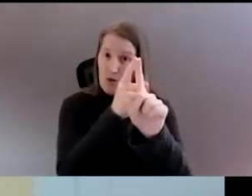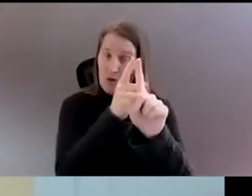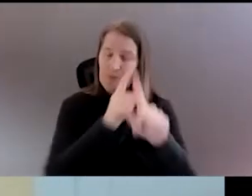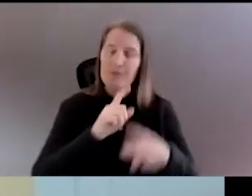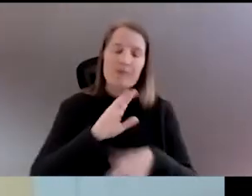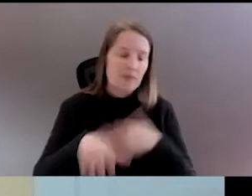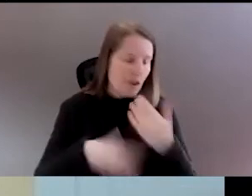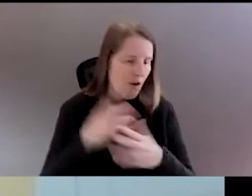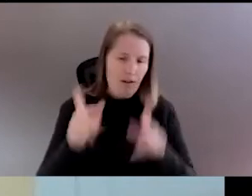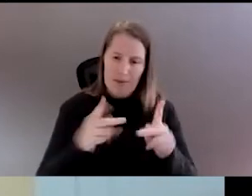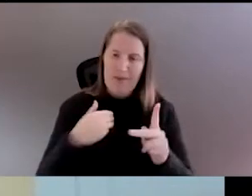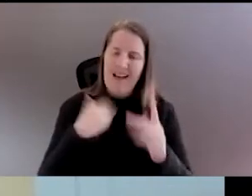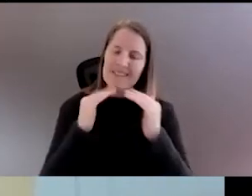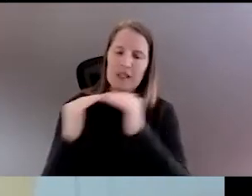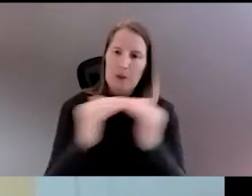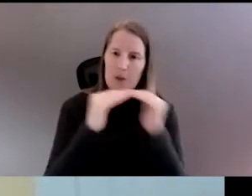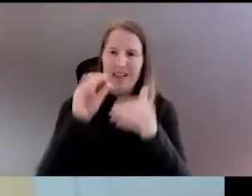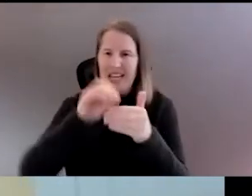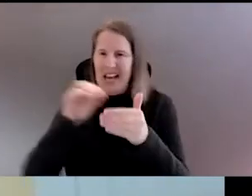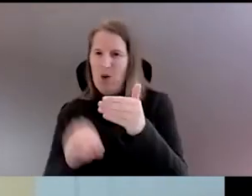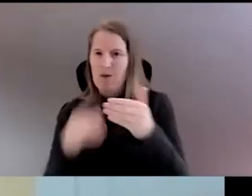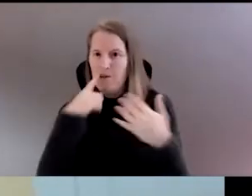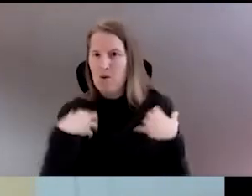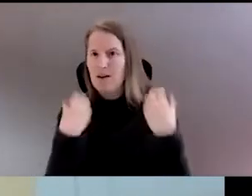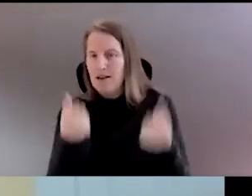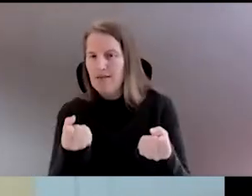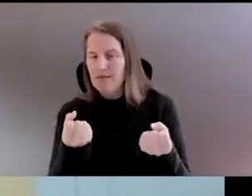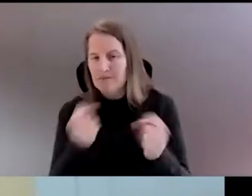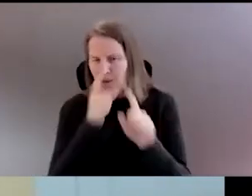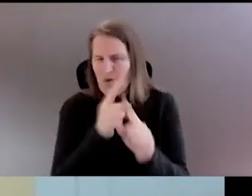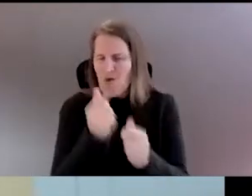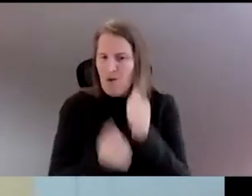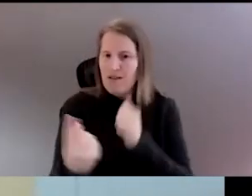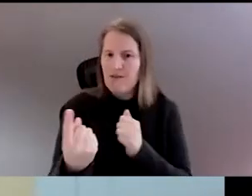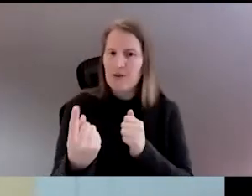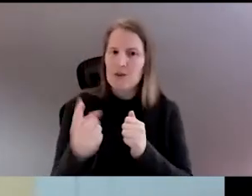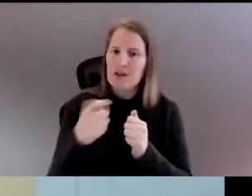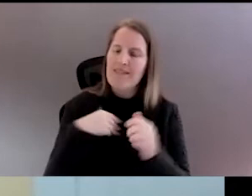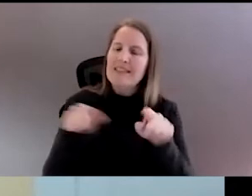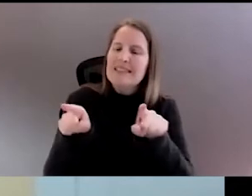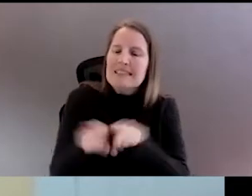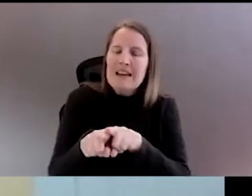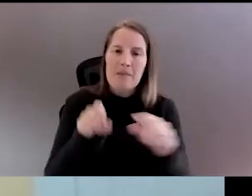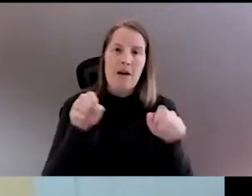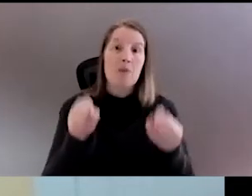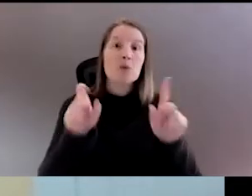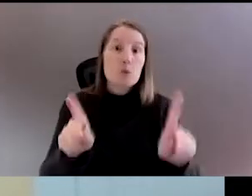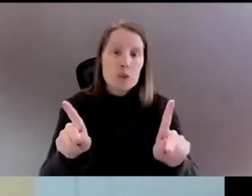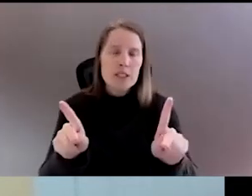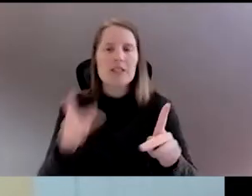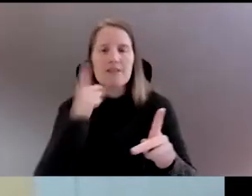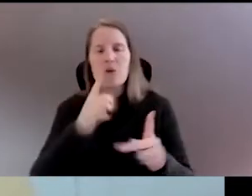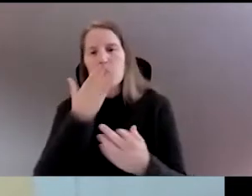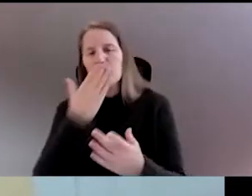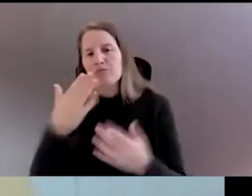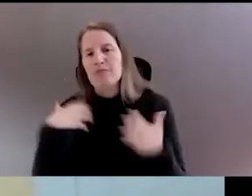equivalent health outcomes. The goal is that everybody has that same opportunity to have good health outcomes. And so I think